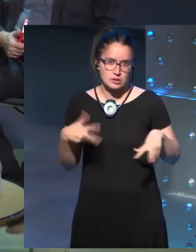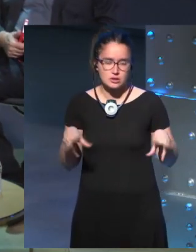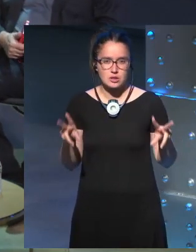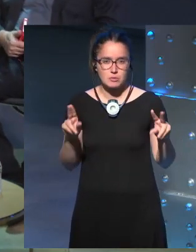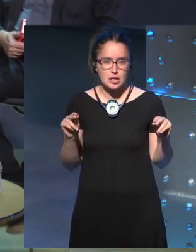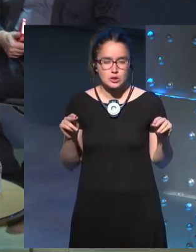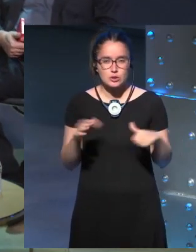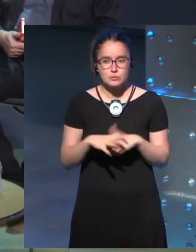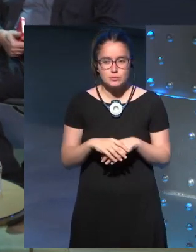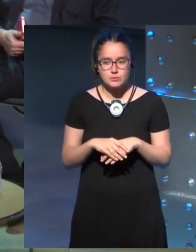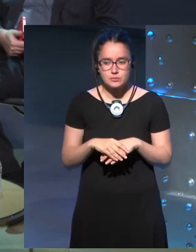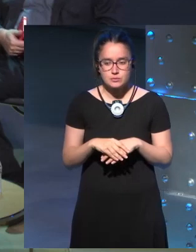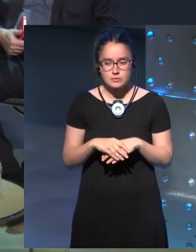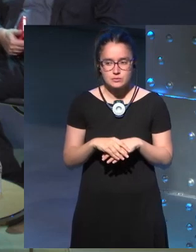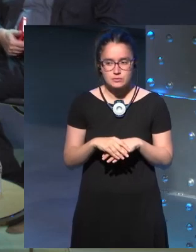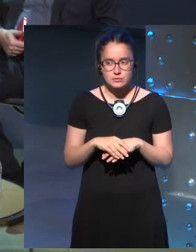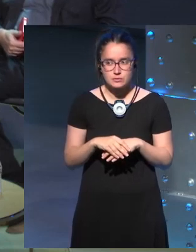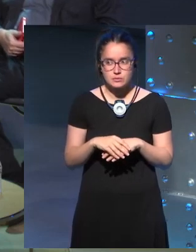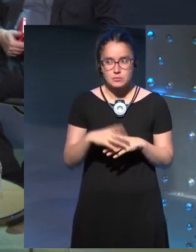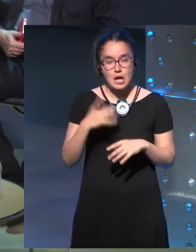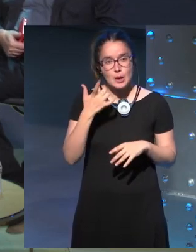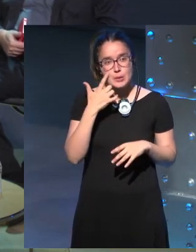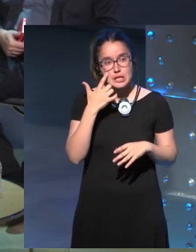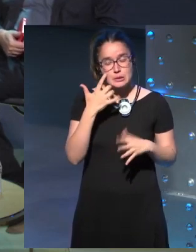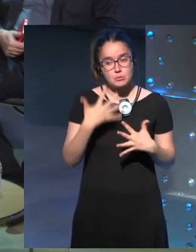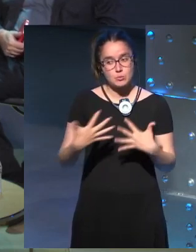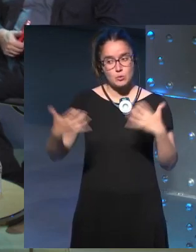Okay, so we are about to finish. We're